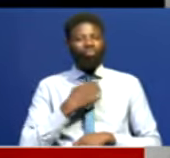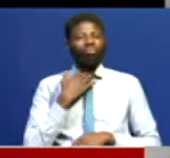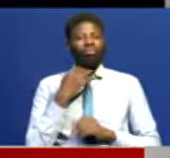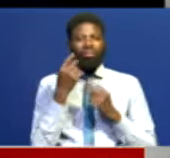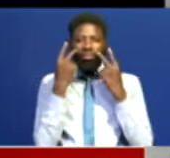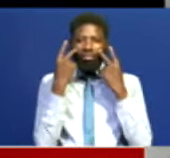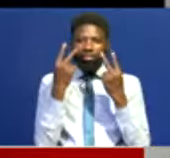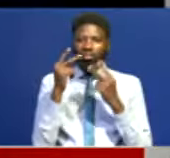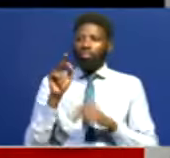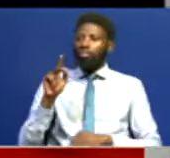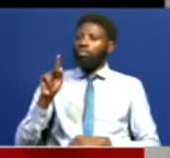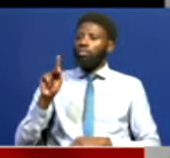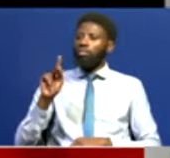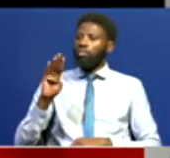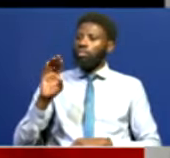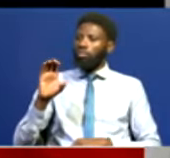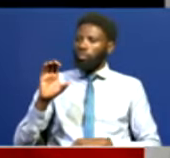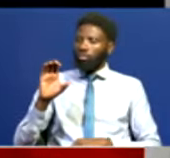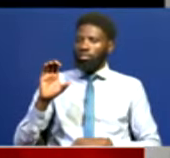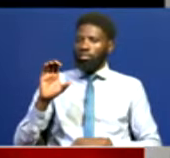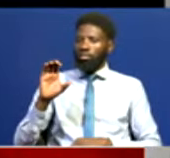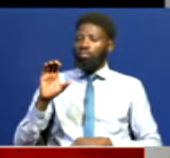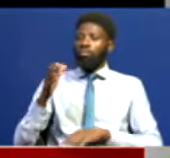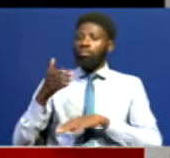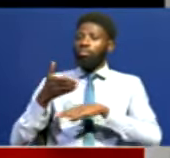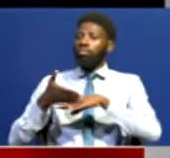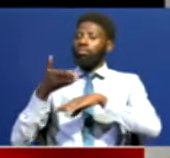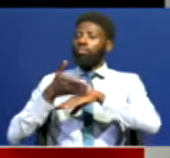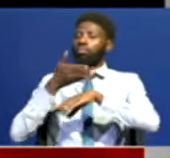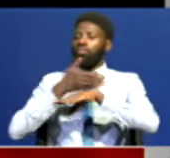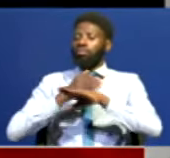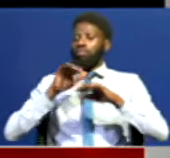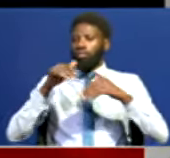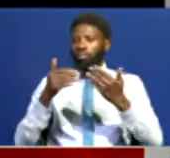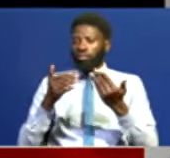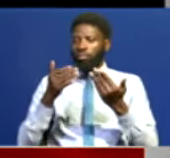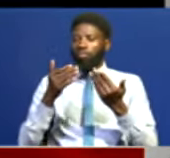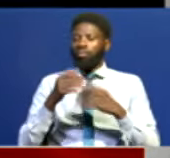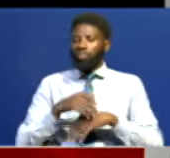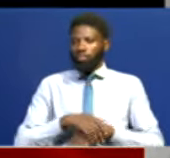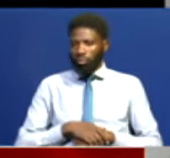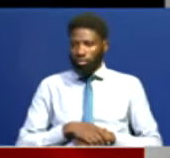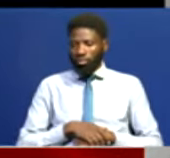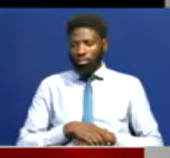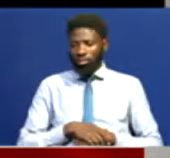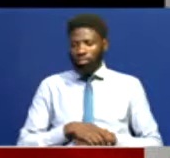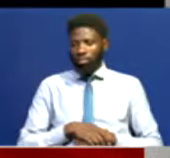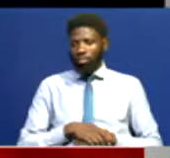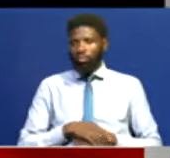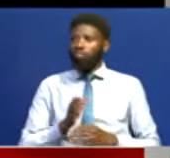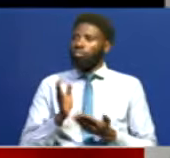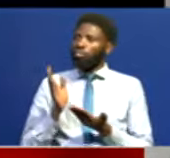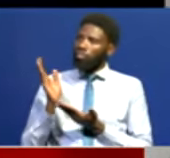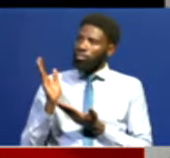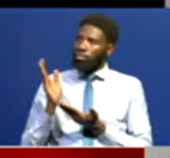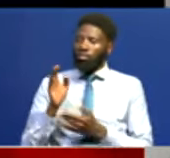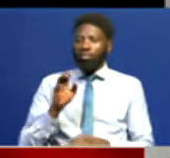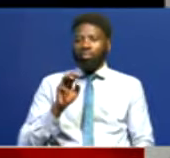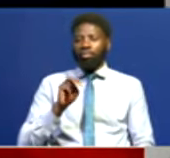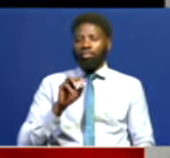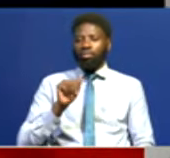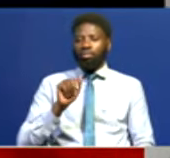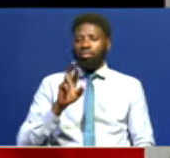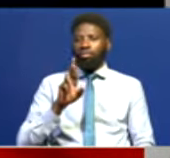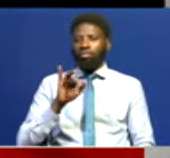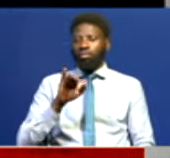Kenya Broadcasting Corporation, a cornerstone media house in the nation's history. Here is Marie Yambo